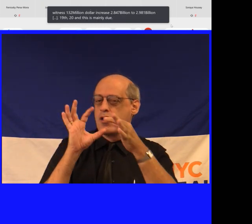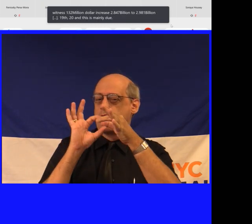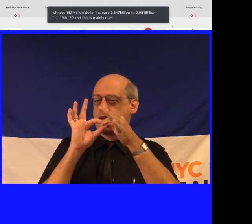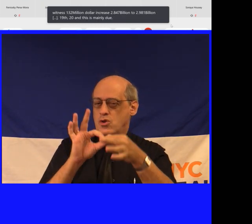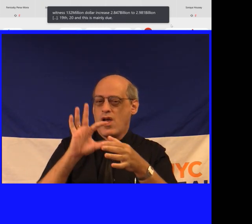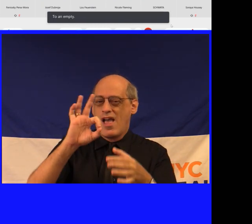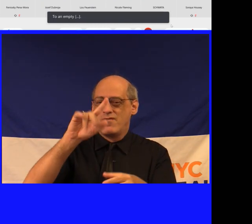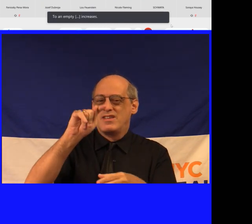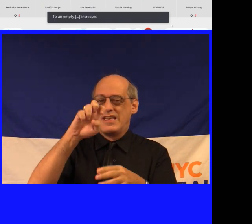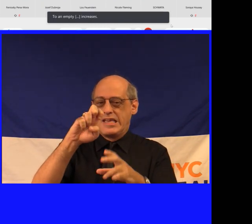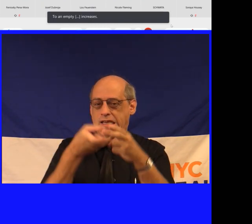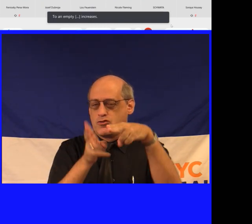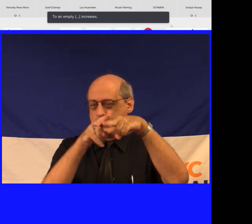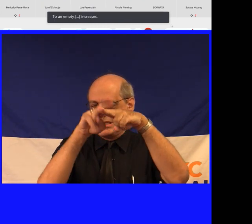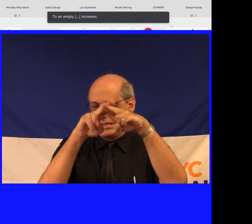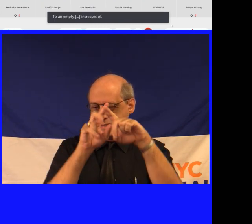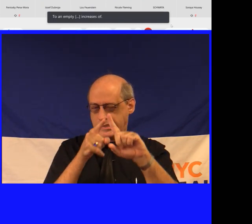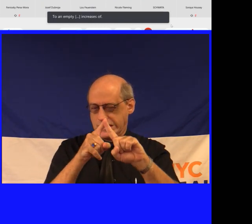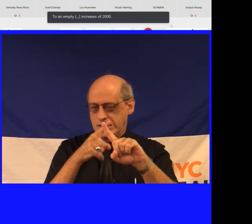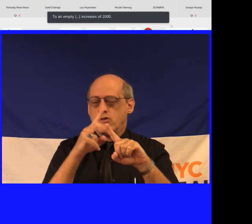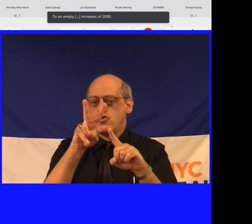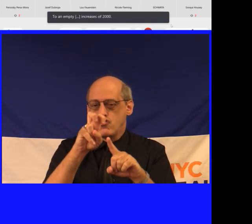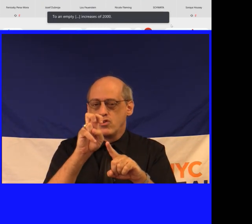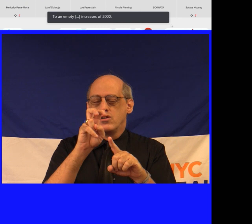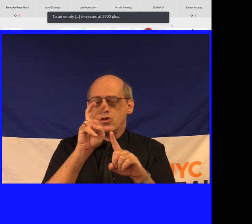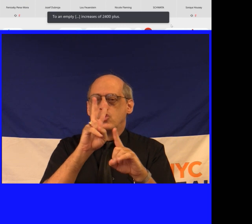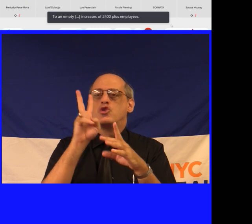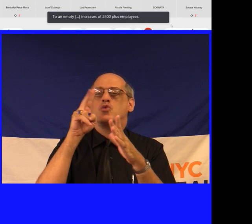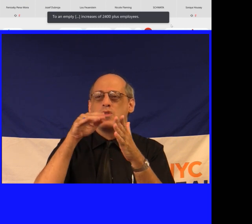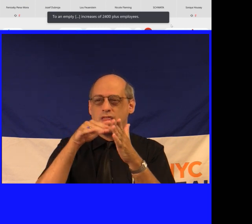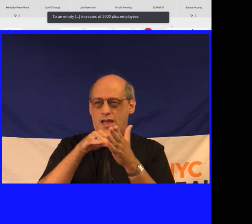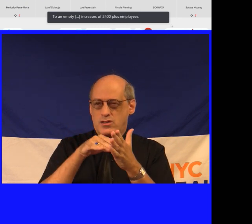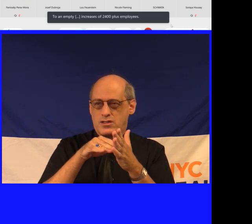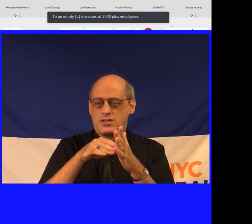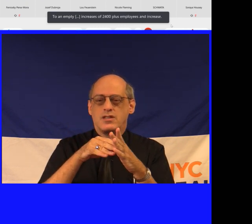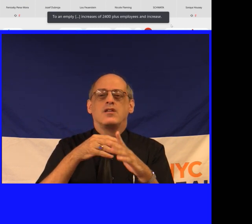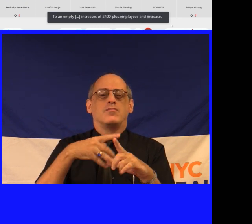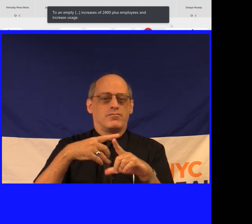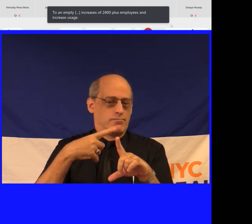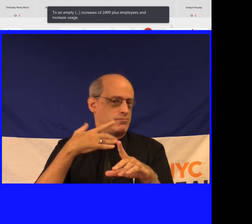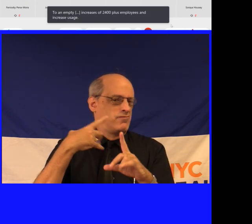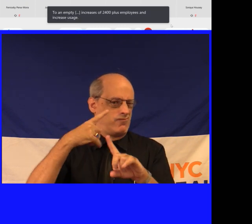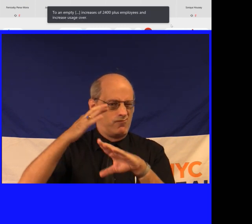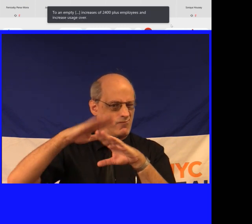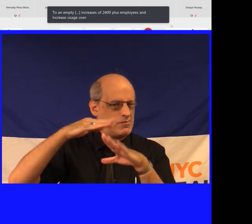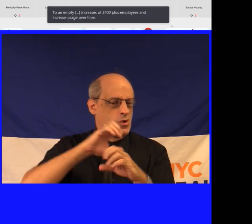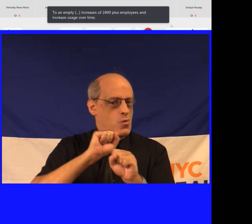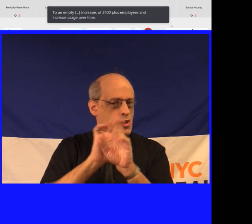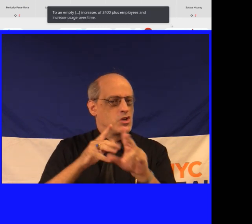FTE increases of 2,400 plus employees and increased usage of overtime.